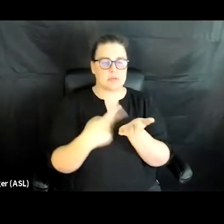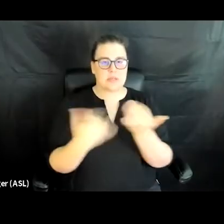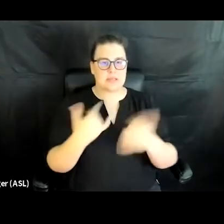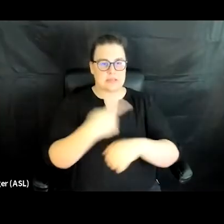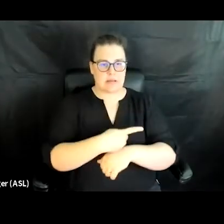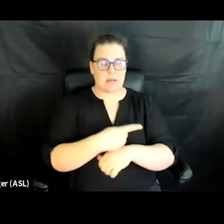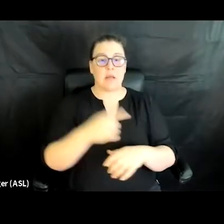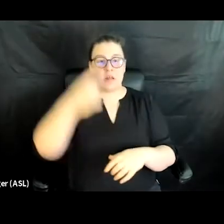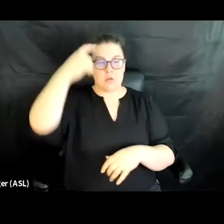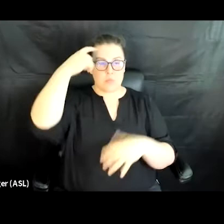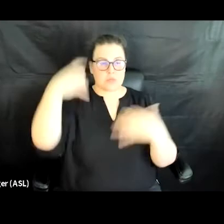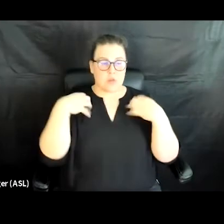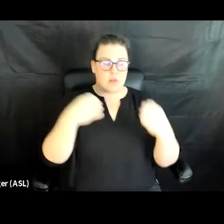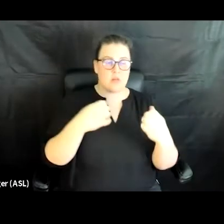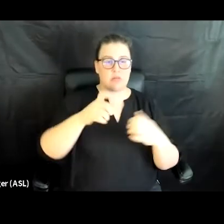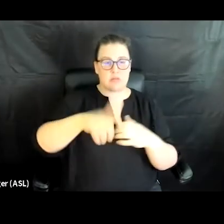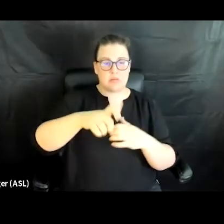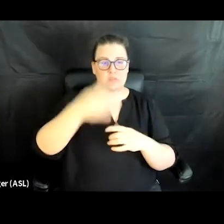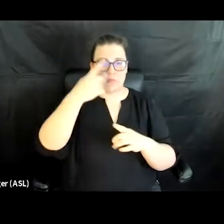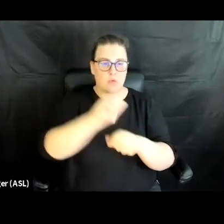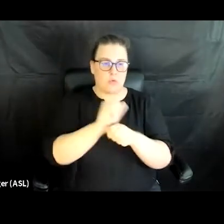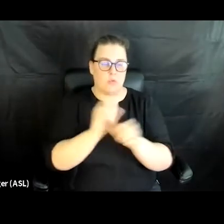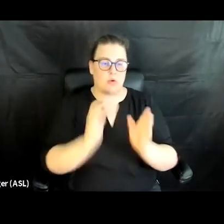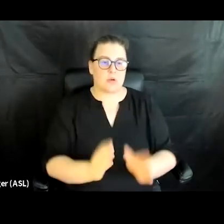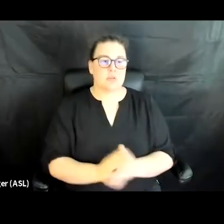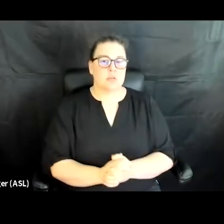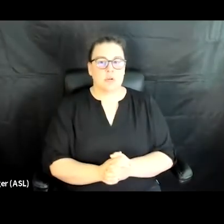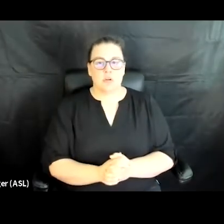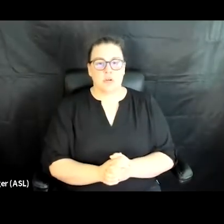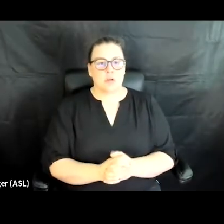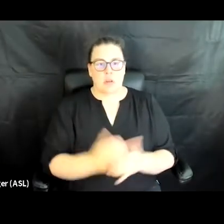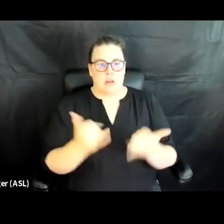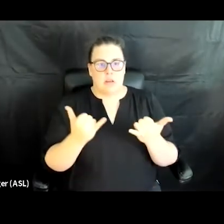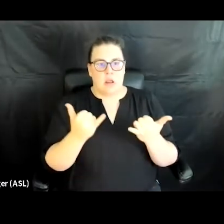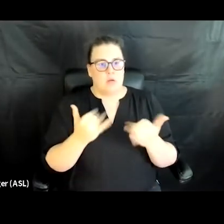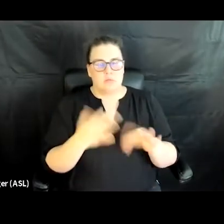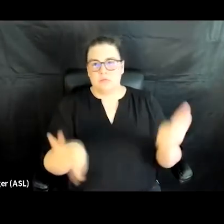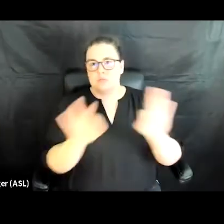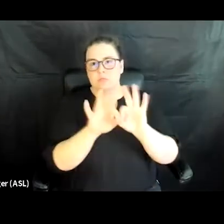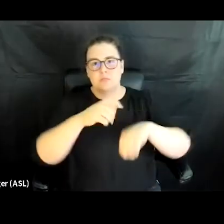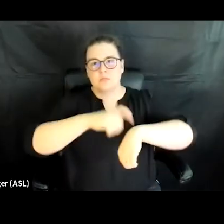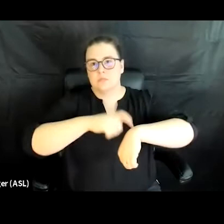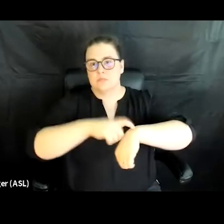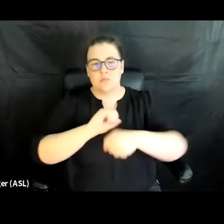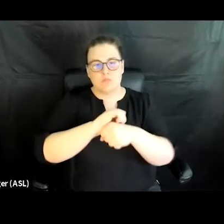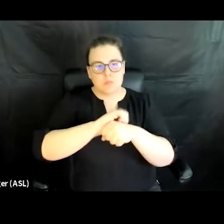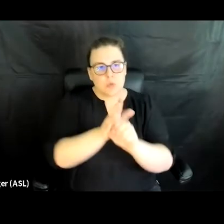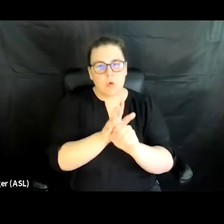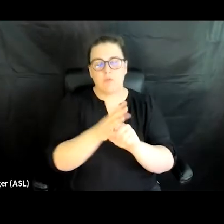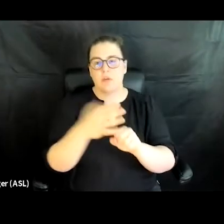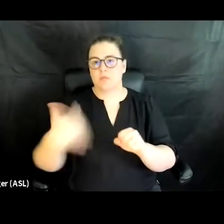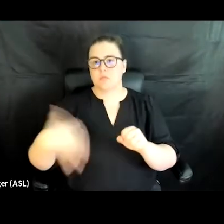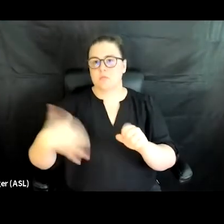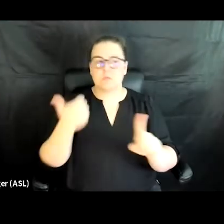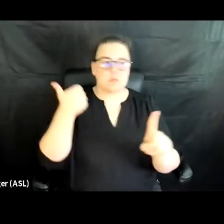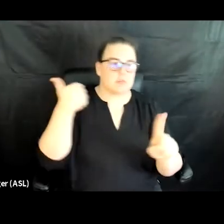health needs of workers. There never could be a more critical time. As we know, COVID-19 has a significant impact